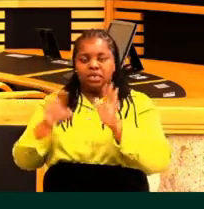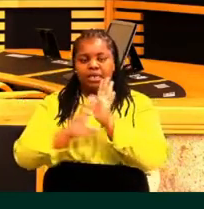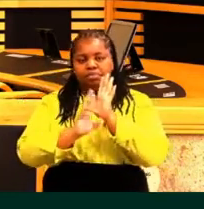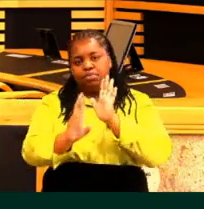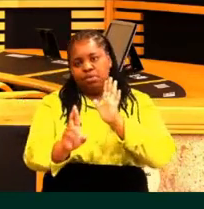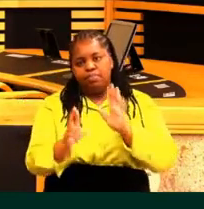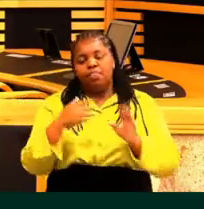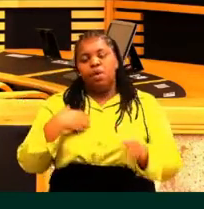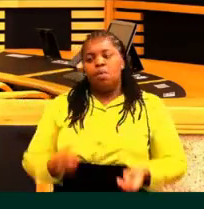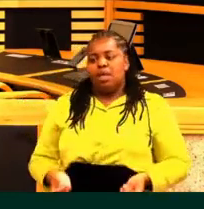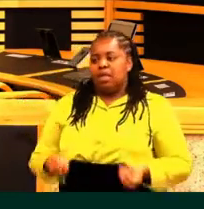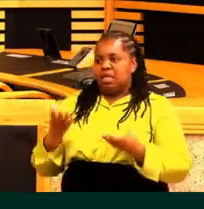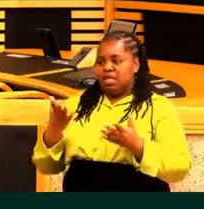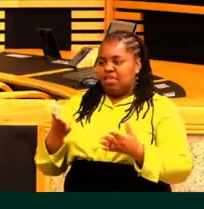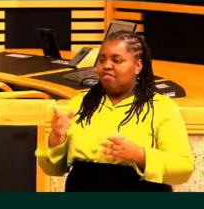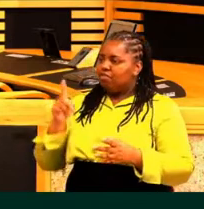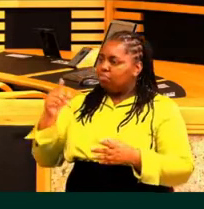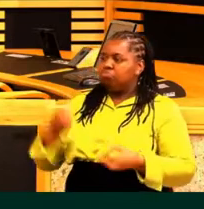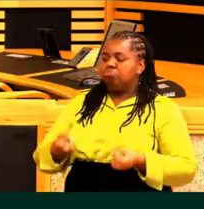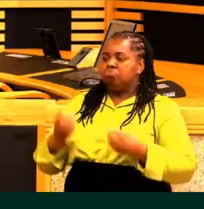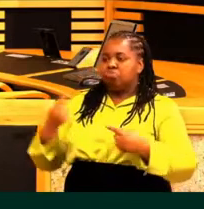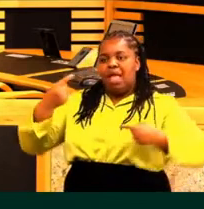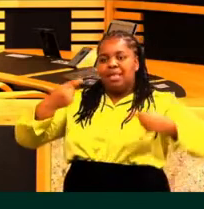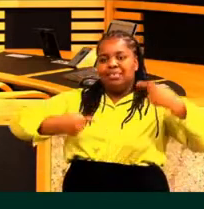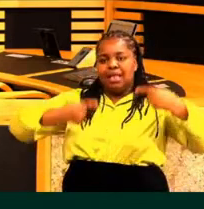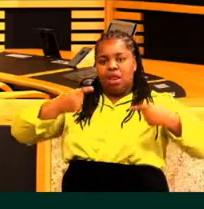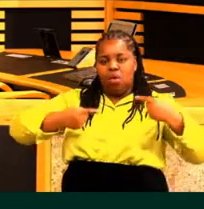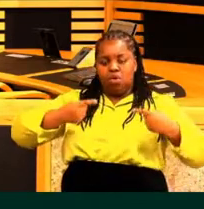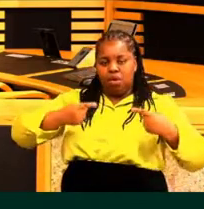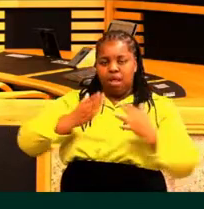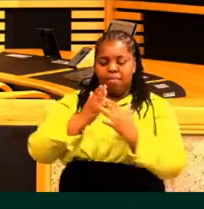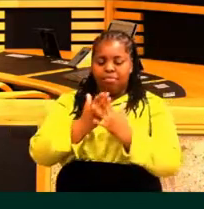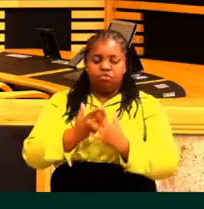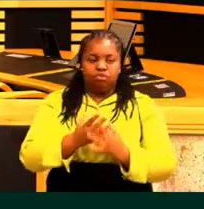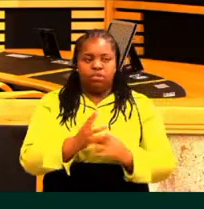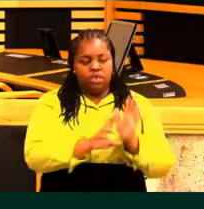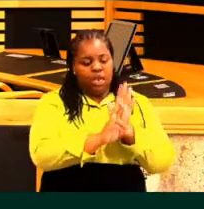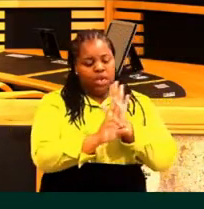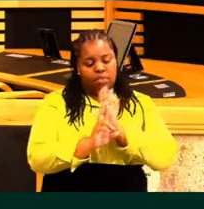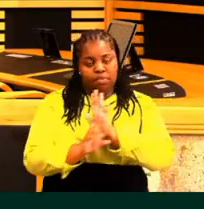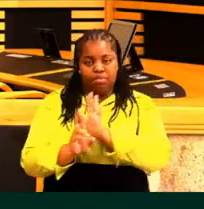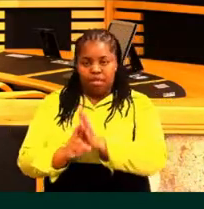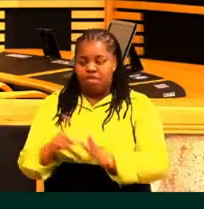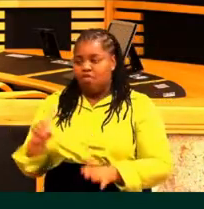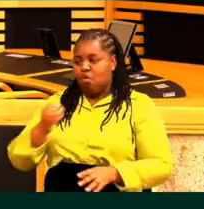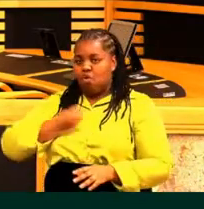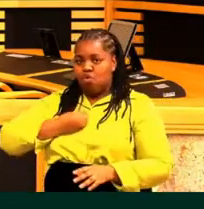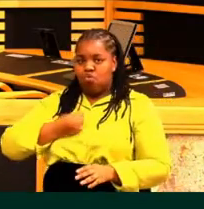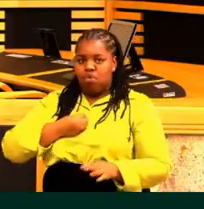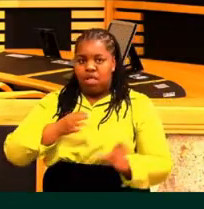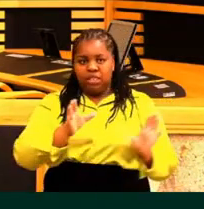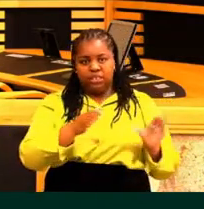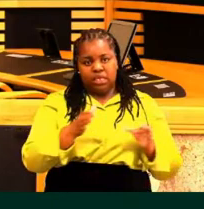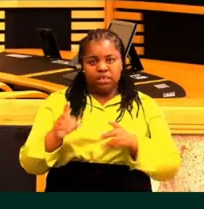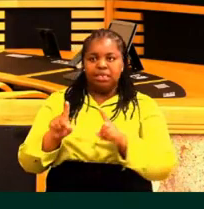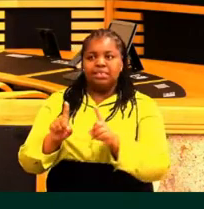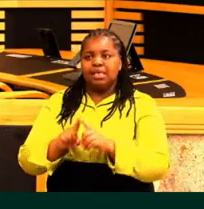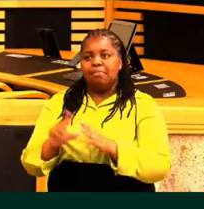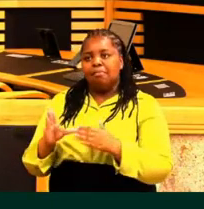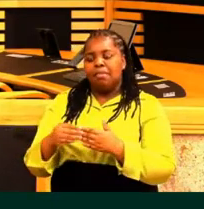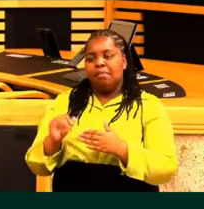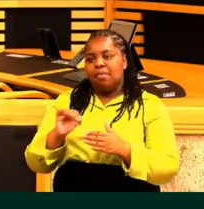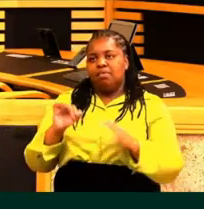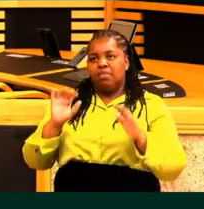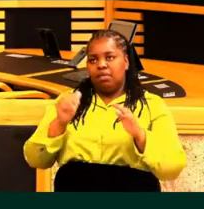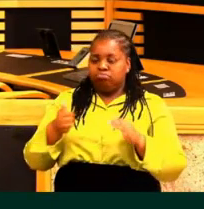a platform and promote dialogue between representatives of the youth sector and members of the executive